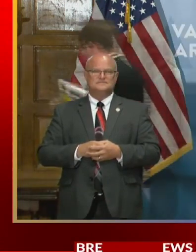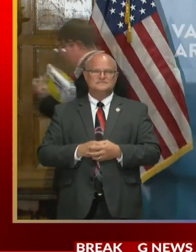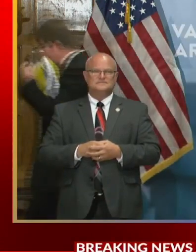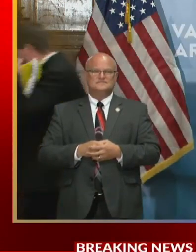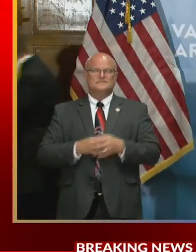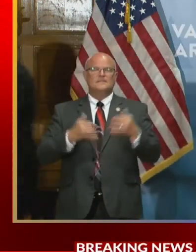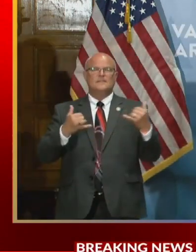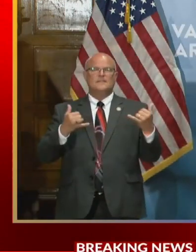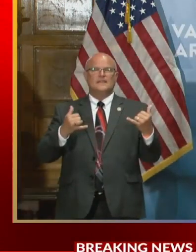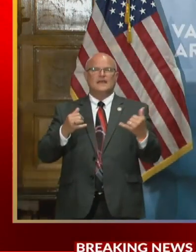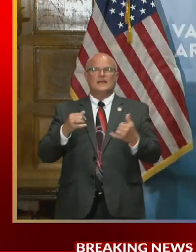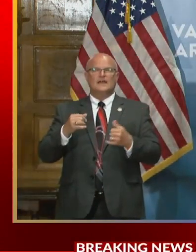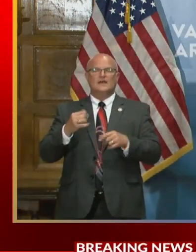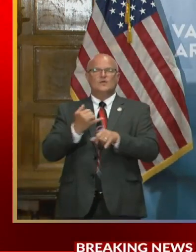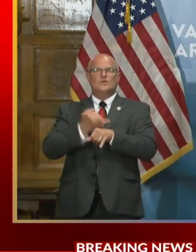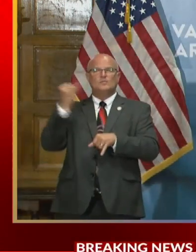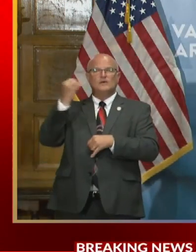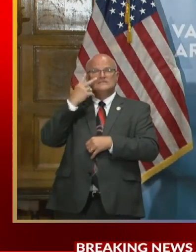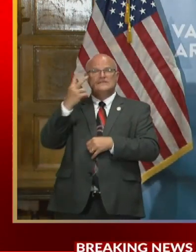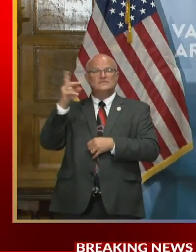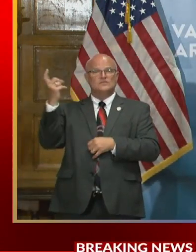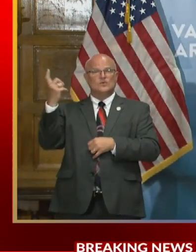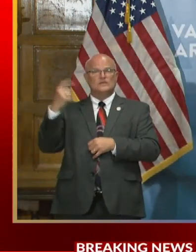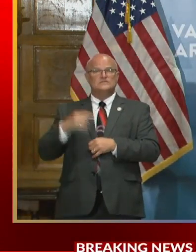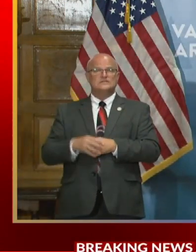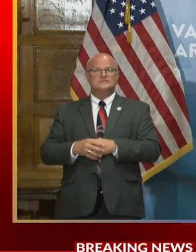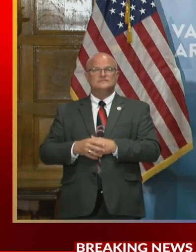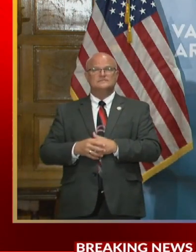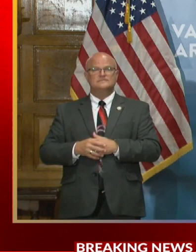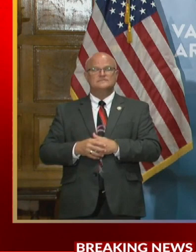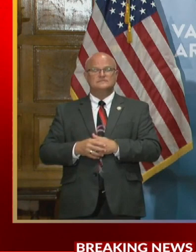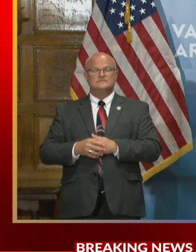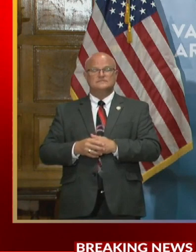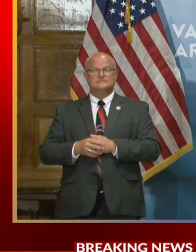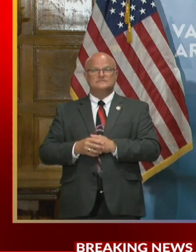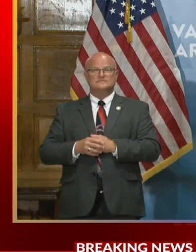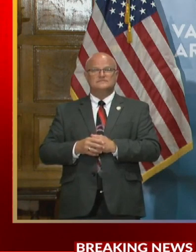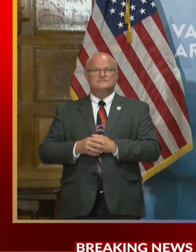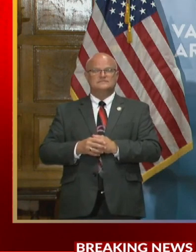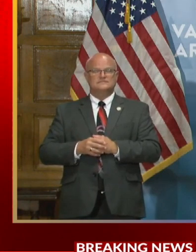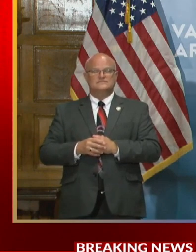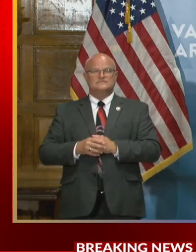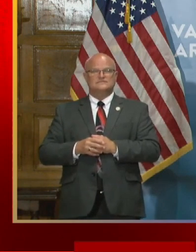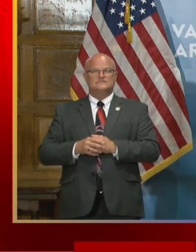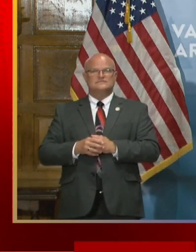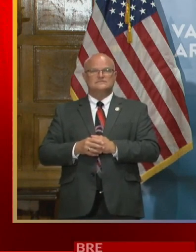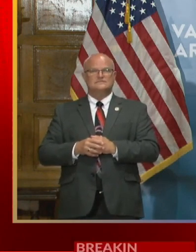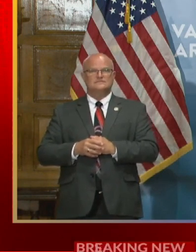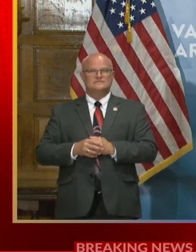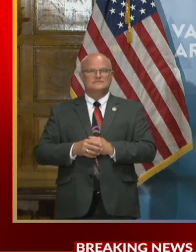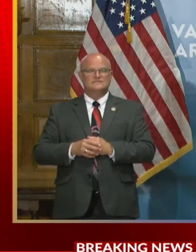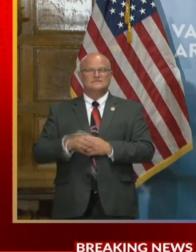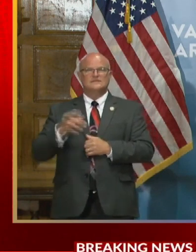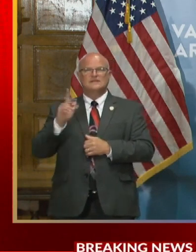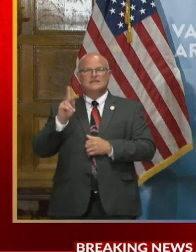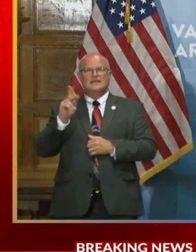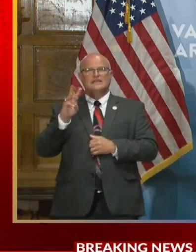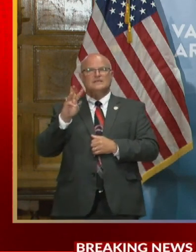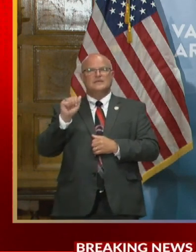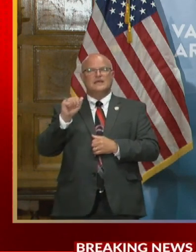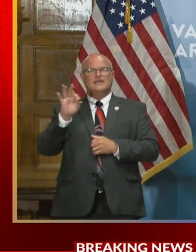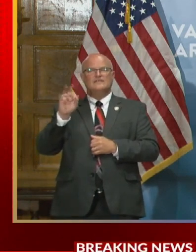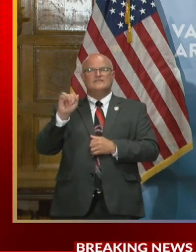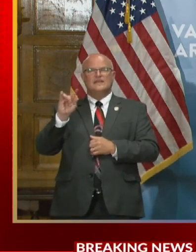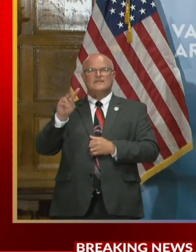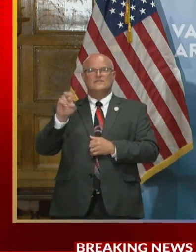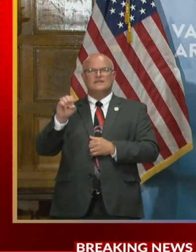Let's go remotely to see if there's a question. Hey, Governor, this is Chelsea Helms with KNWA in Fayetteville. I